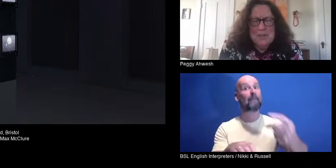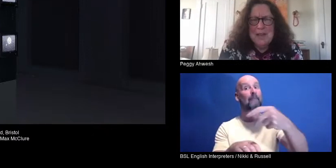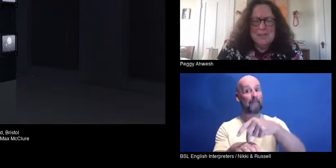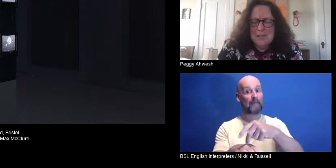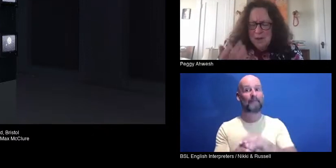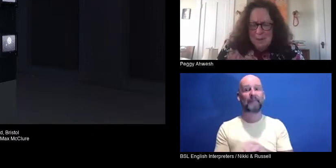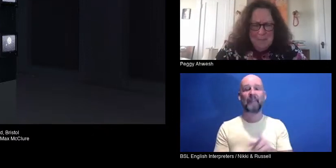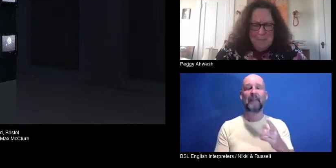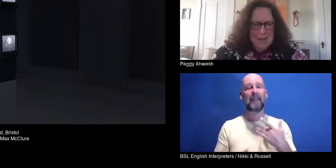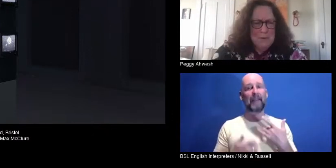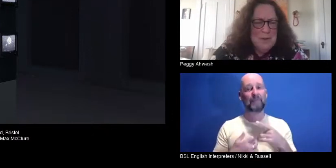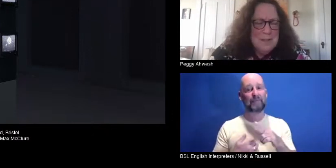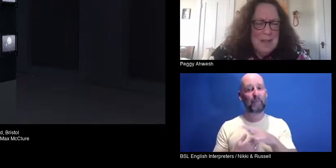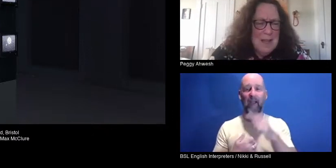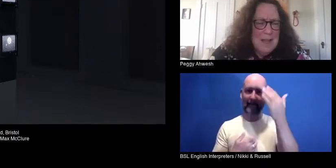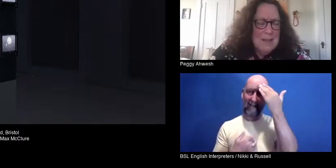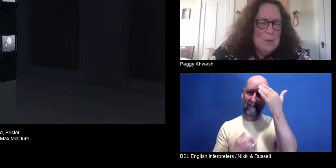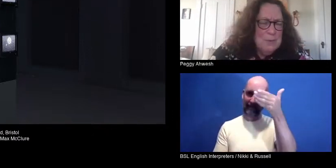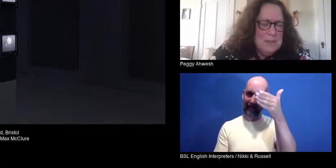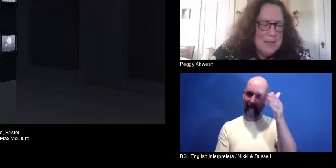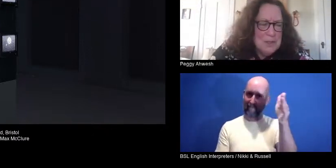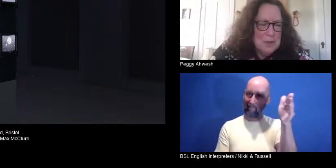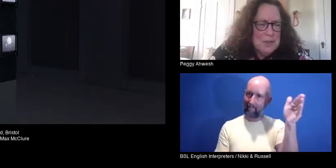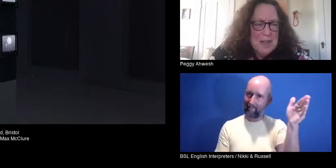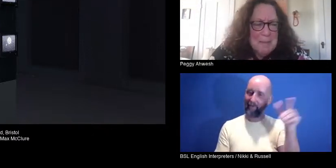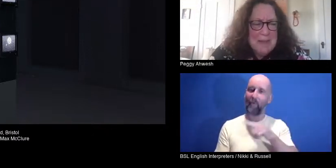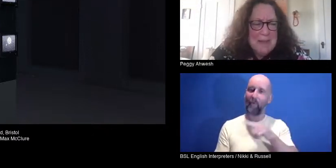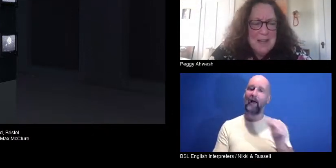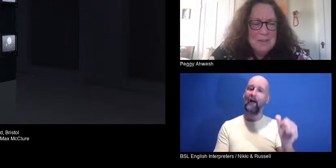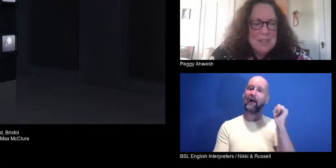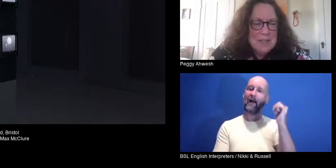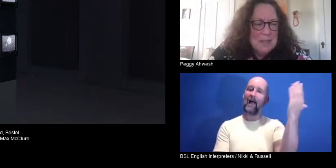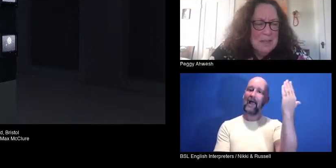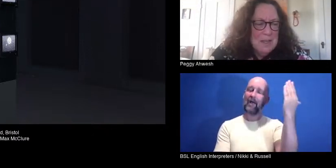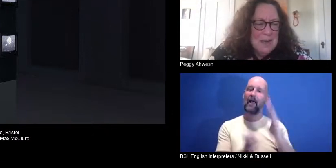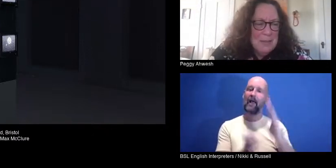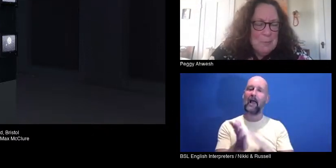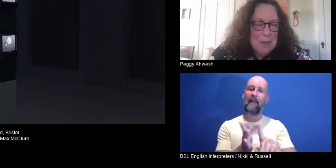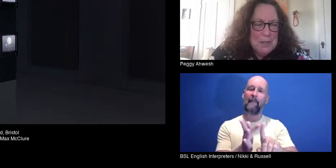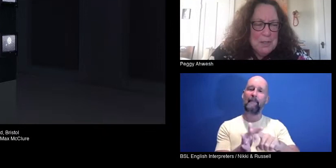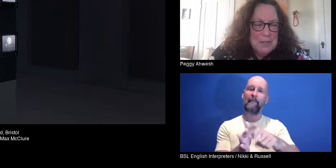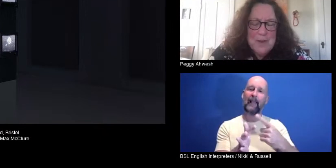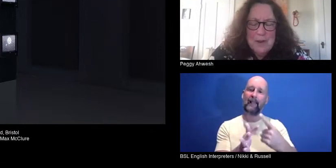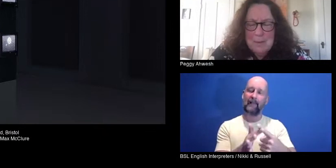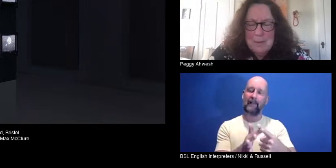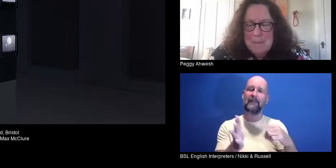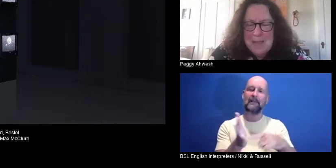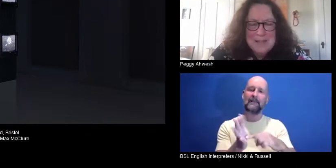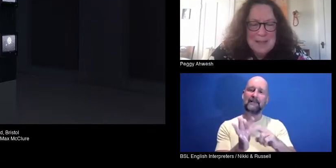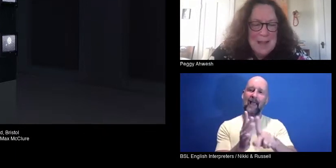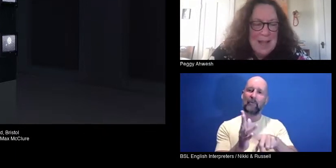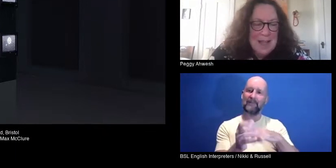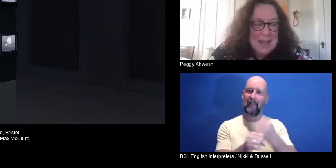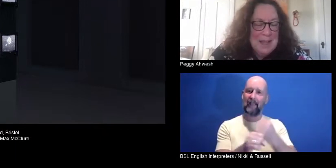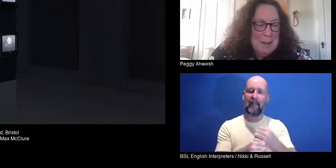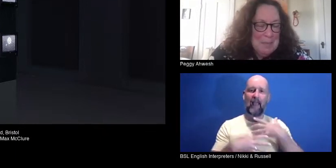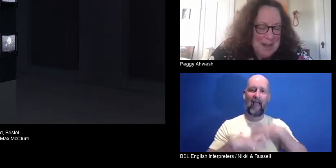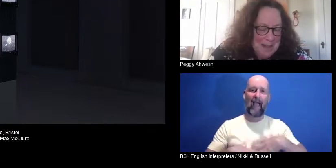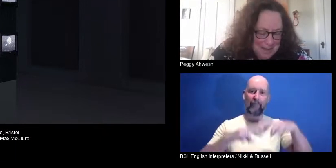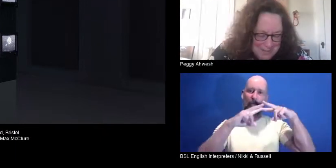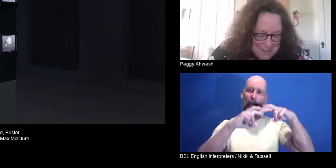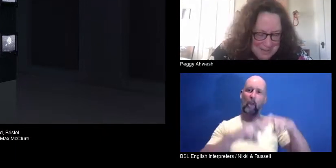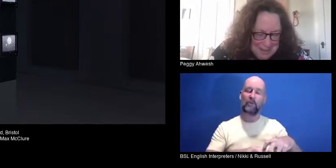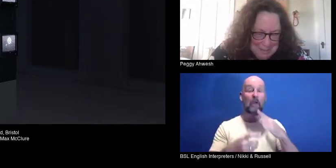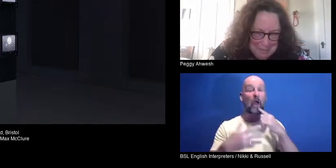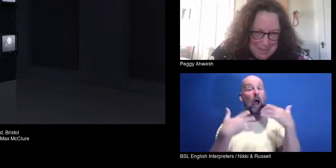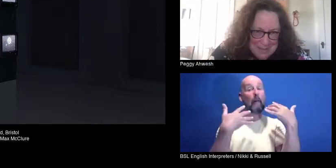so interesting. My mind drifted onto, I went to a lecture, this guy, Mick Tausig, an anthropologist, a very amazing guy, but he